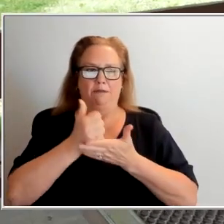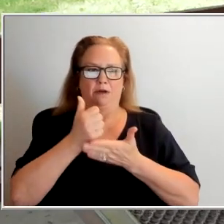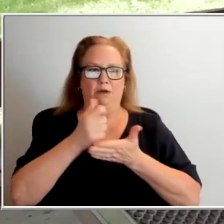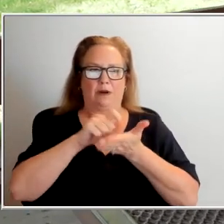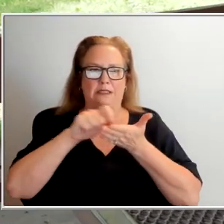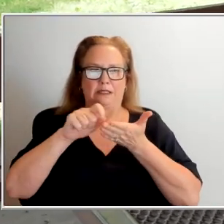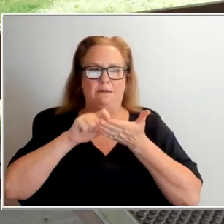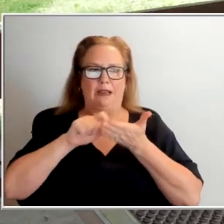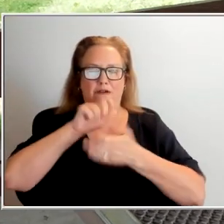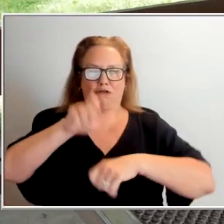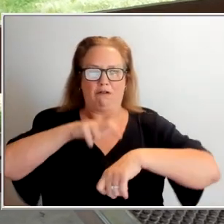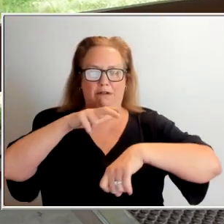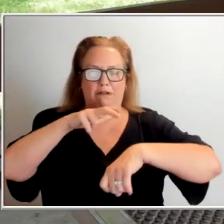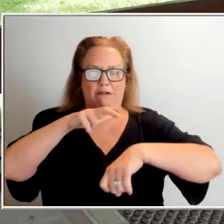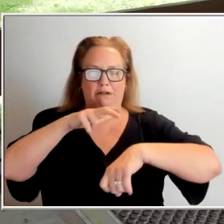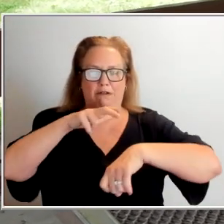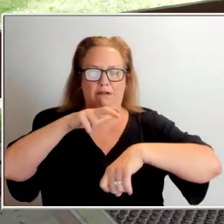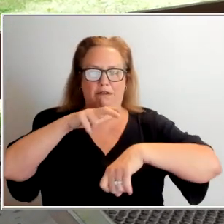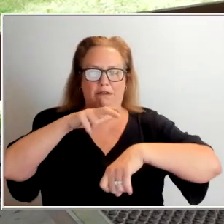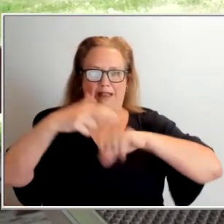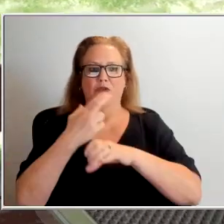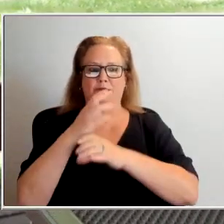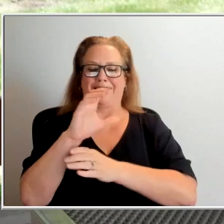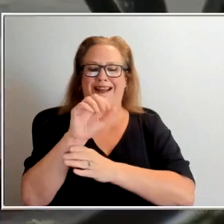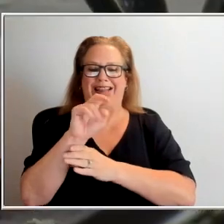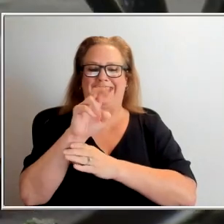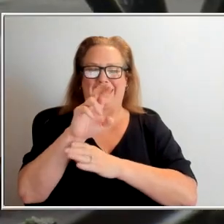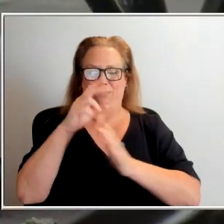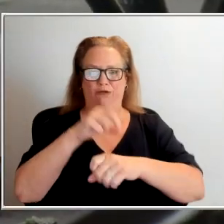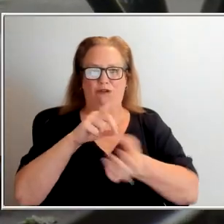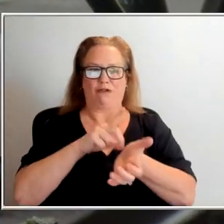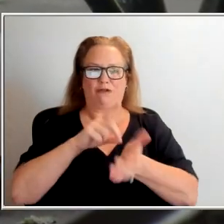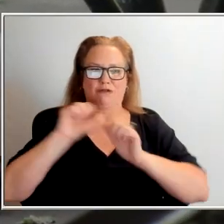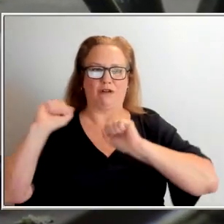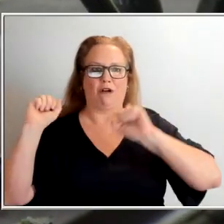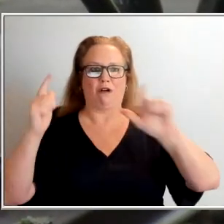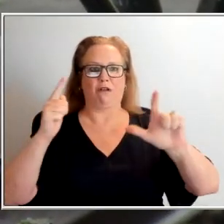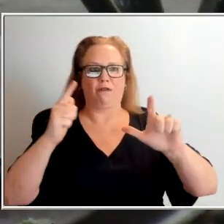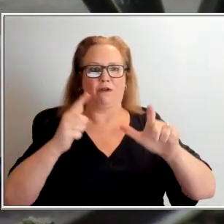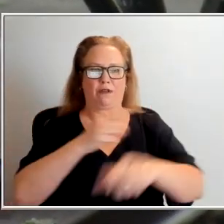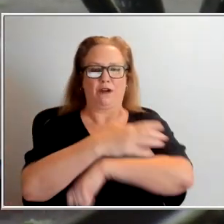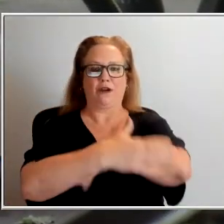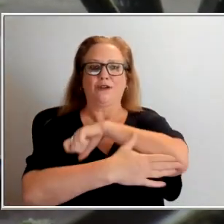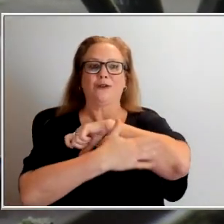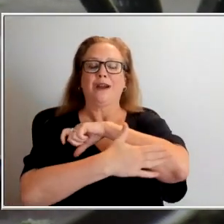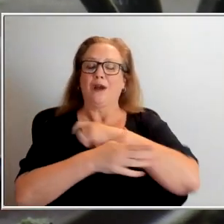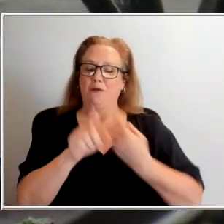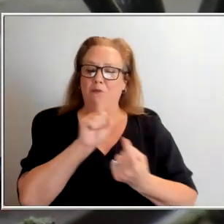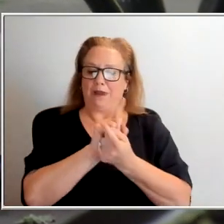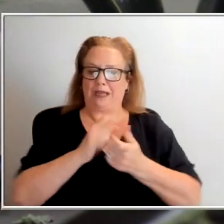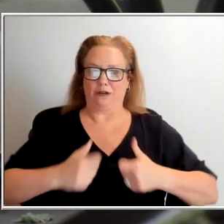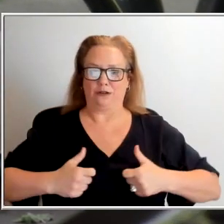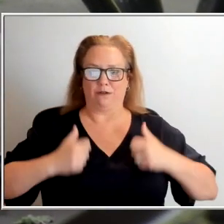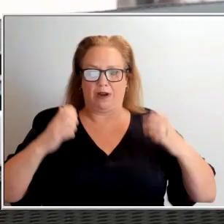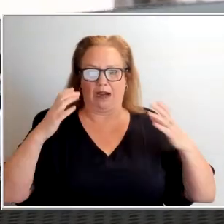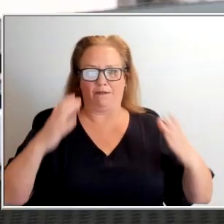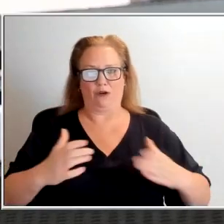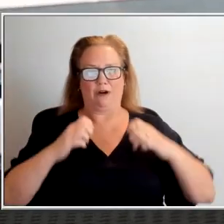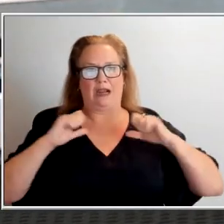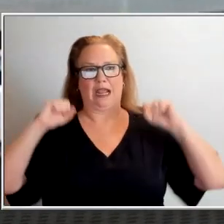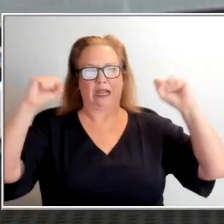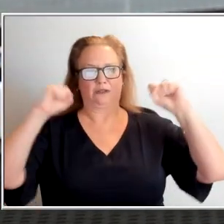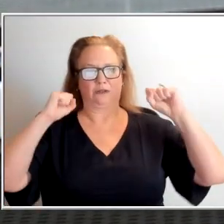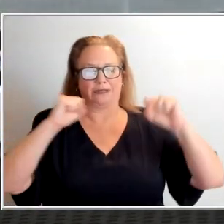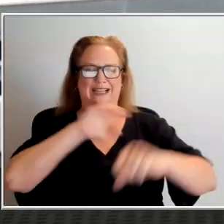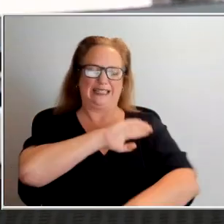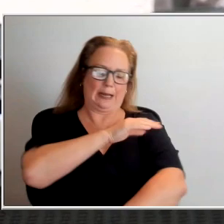guidelines used by cancer doctors nationwide. We'll also meet a survivor who says exercise is what empowered her